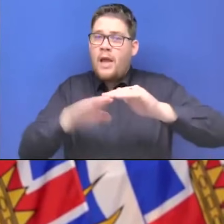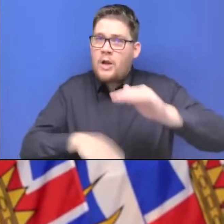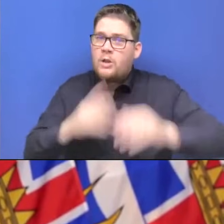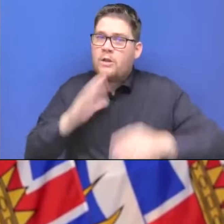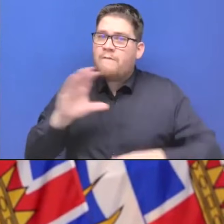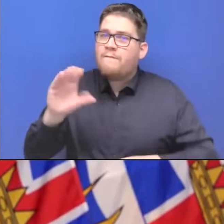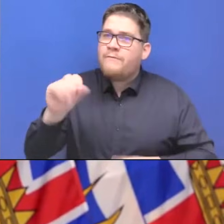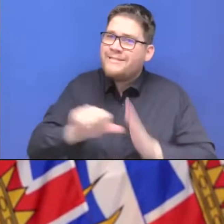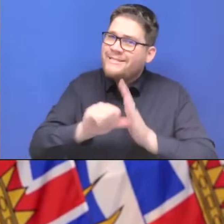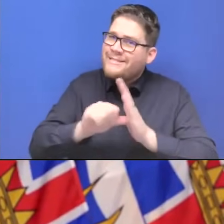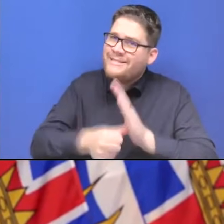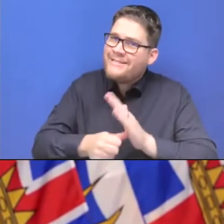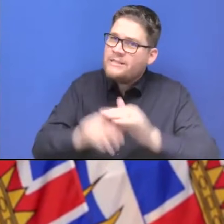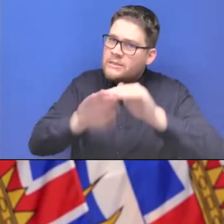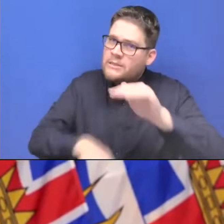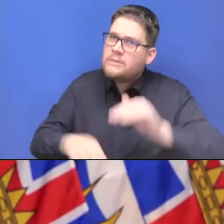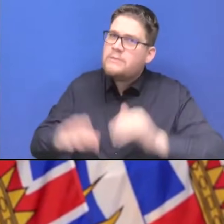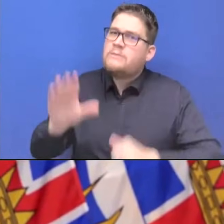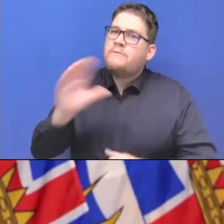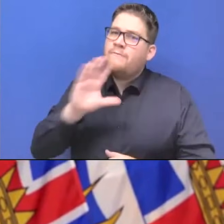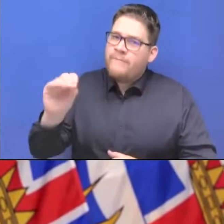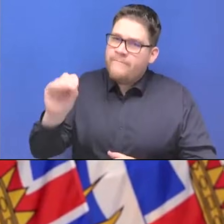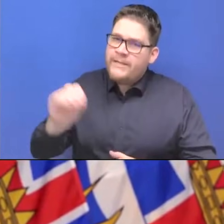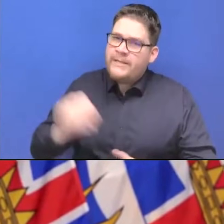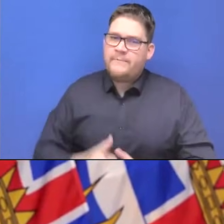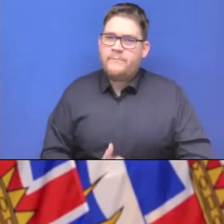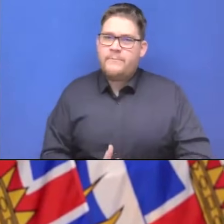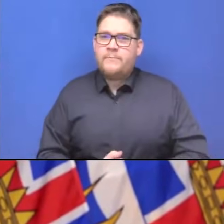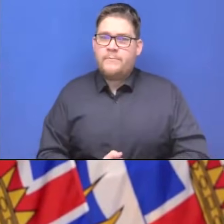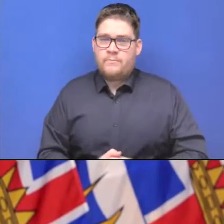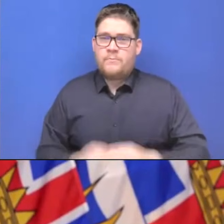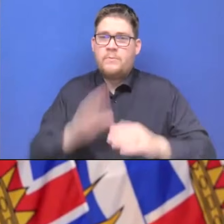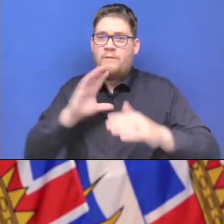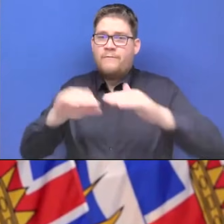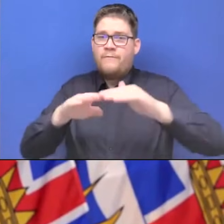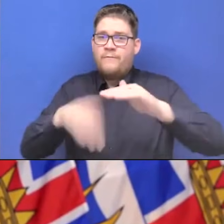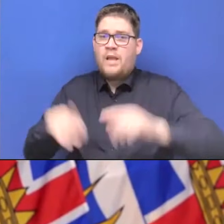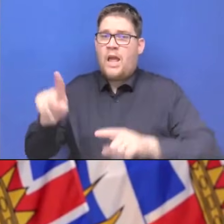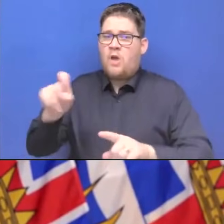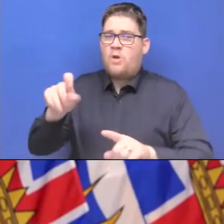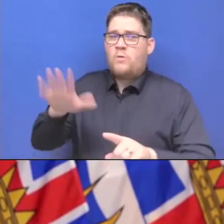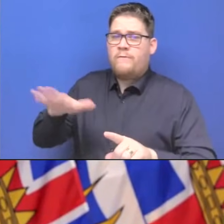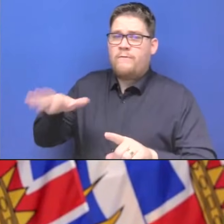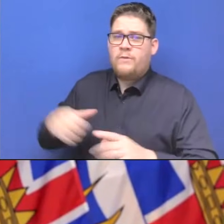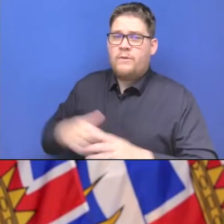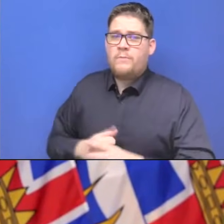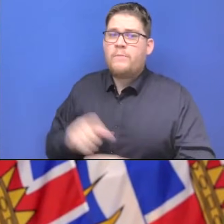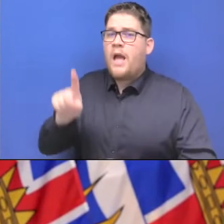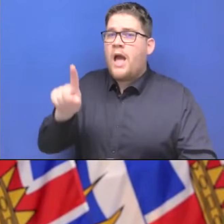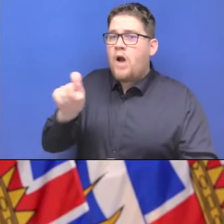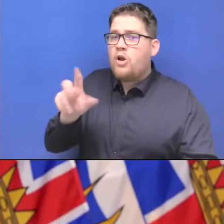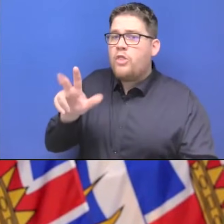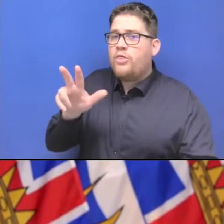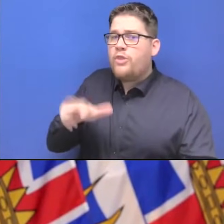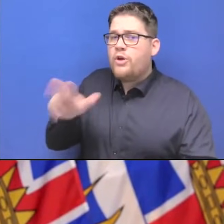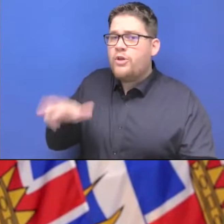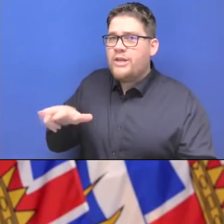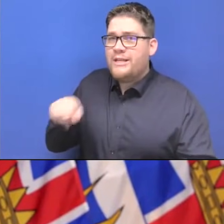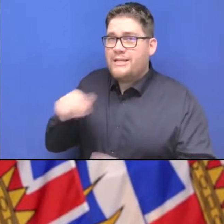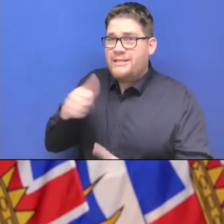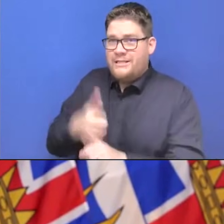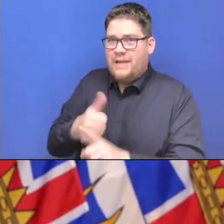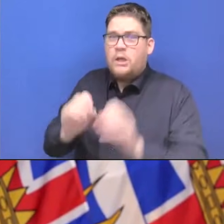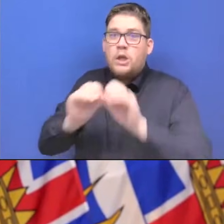issue of vulnerability on breakthrough. Of those 155 cases, 133 are unvaccinated.